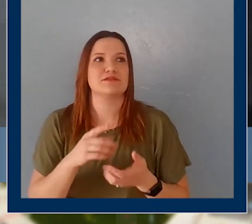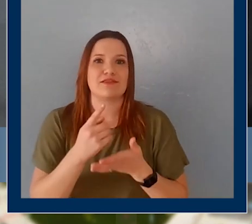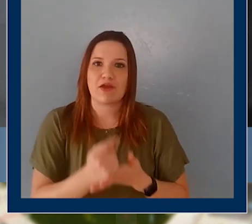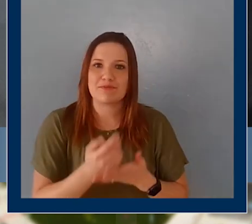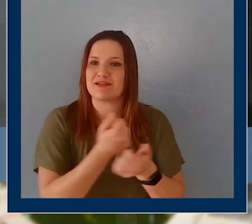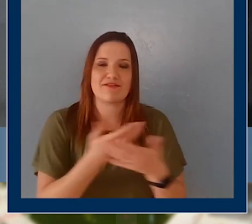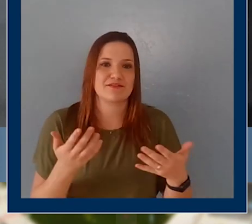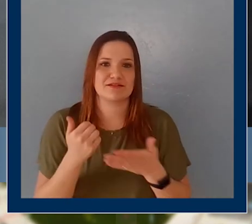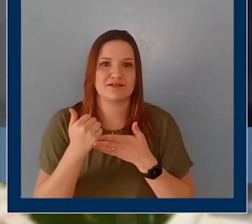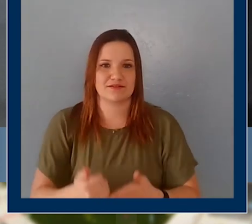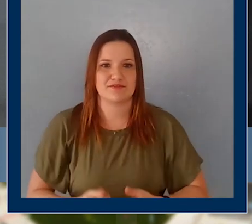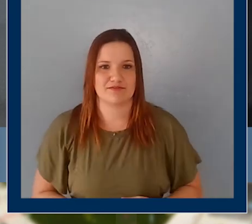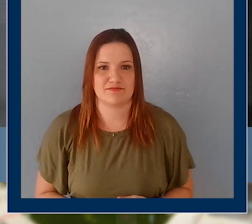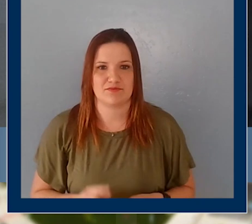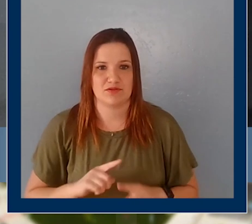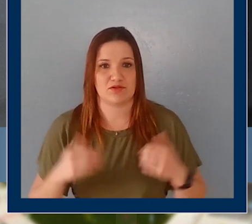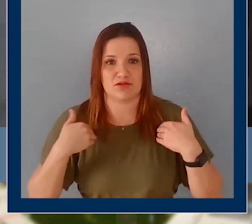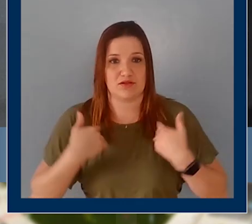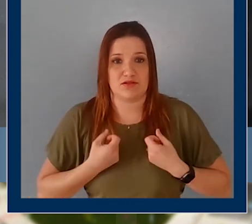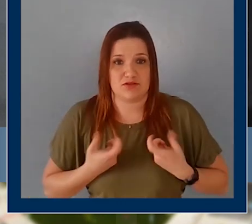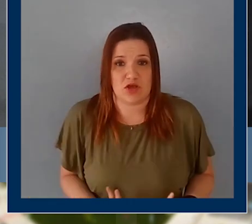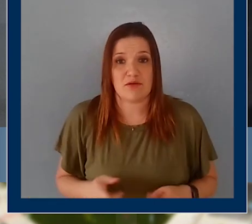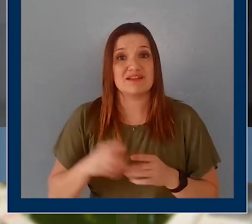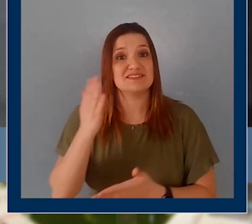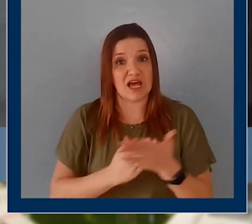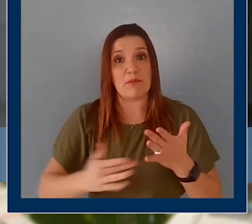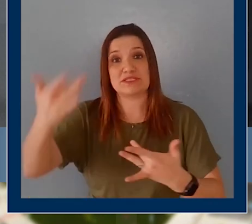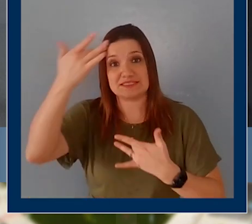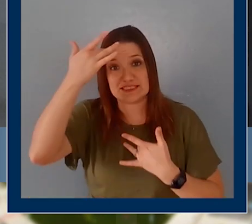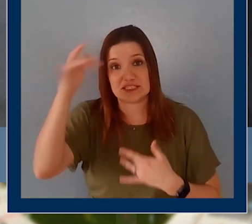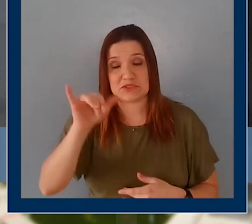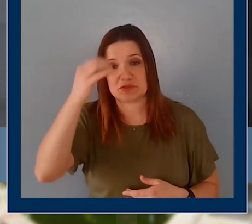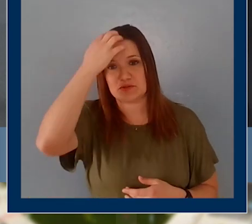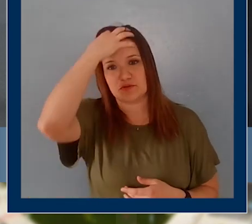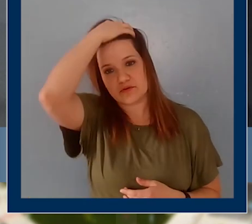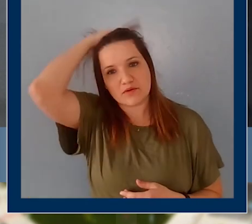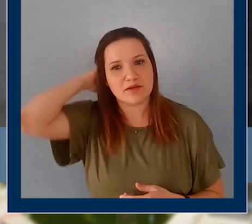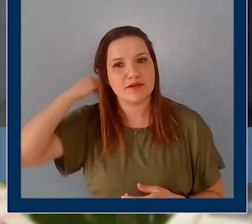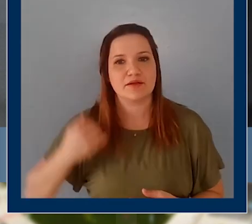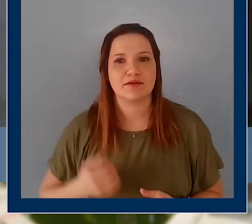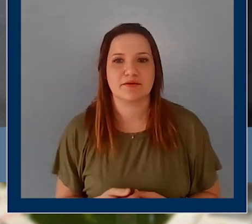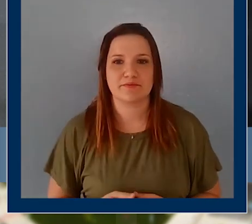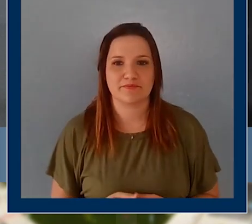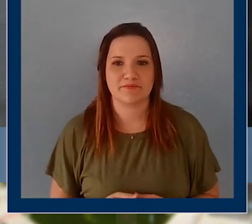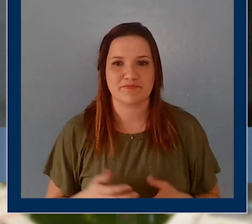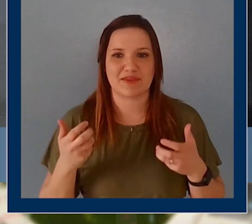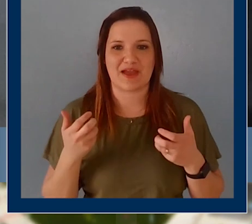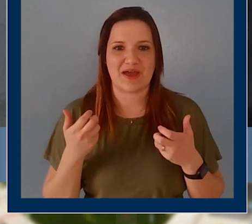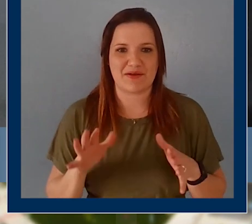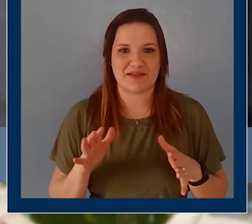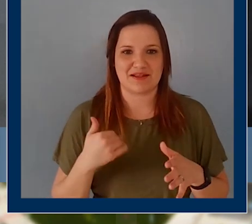shifts and take care of more patients than they would normally take care of, and they're exhausted. Mm-hmm. So that's the fine balance